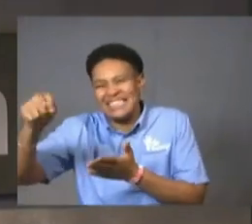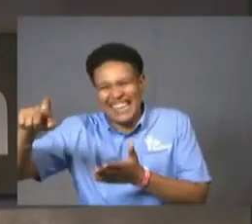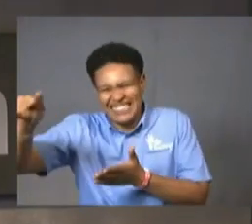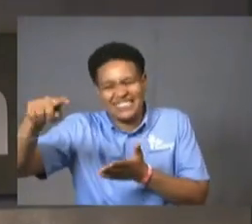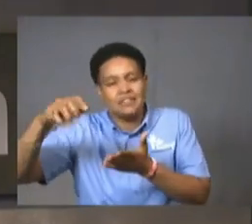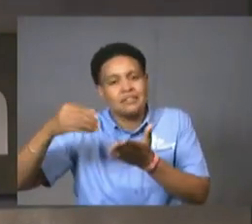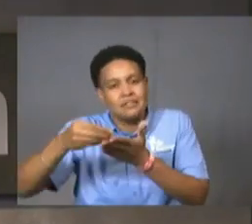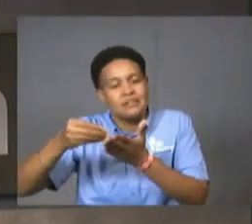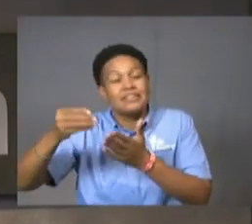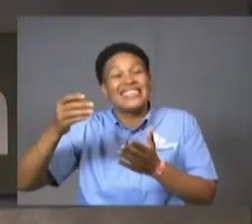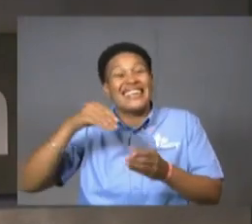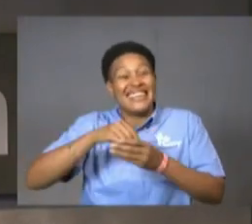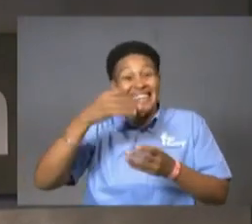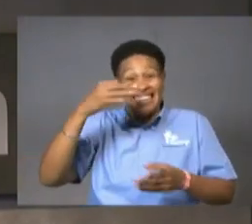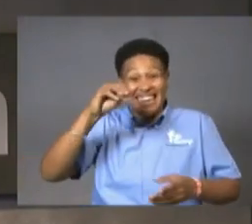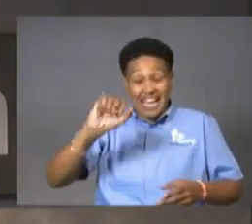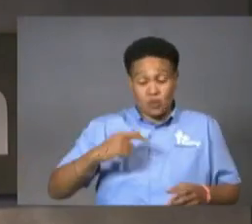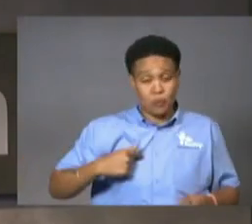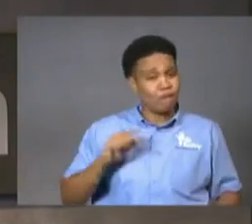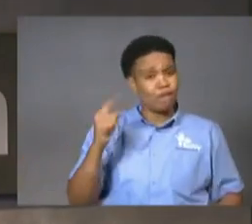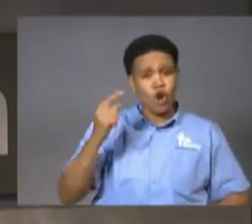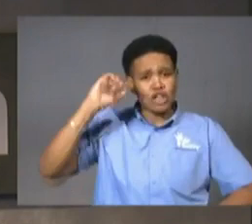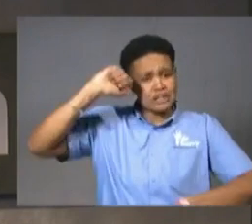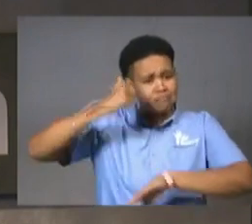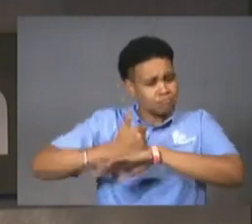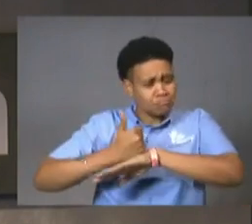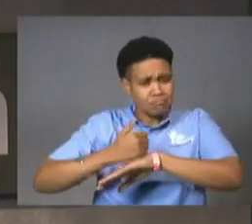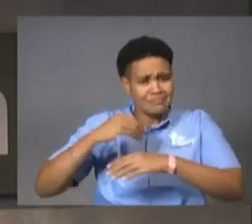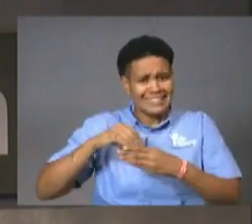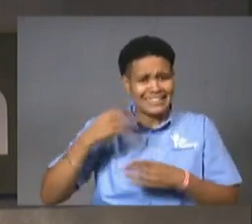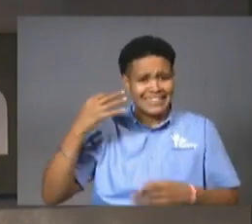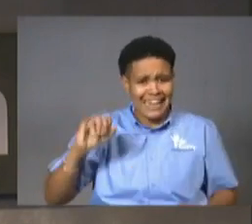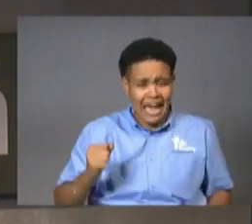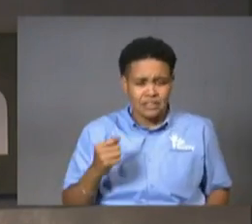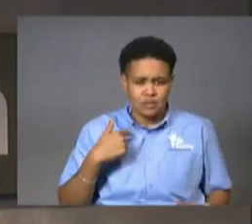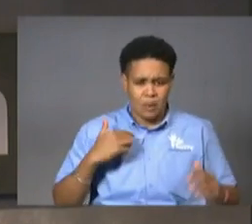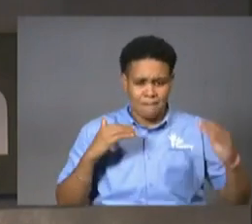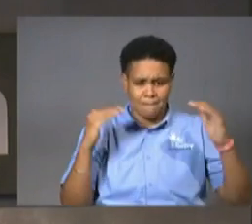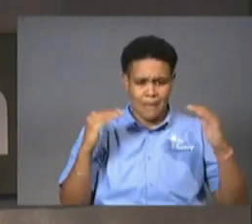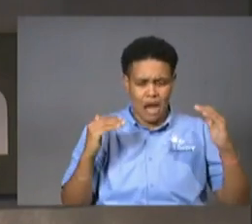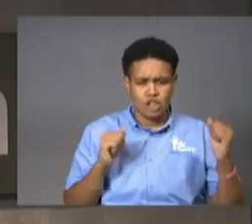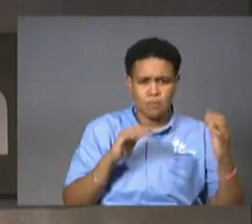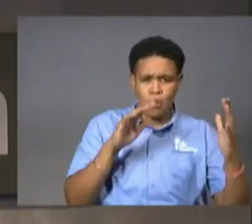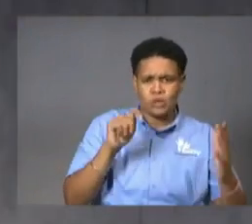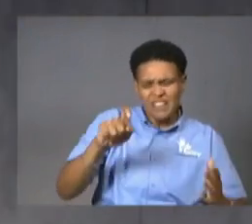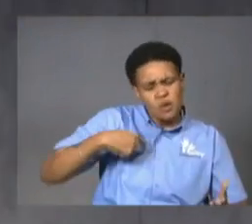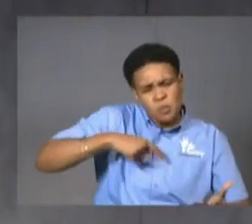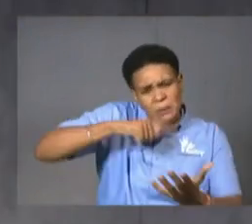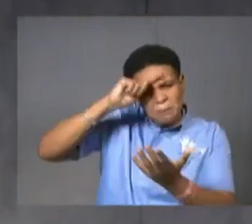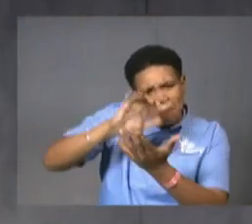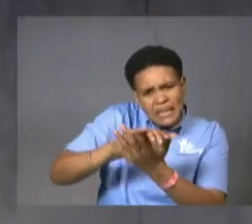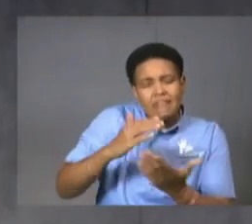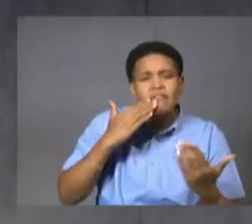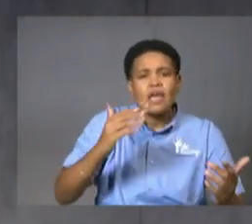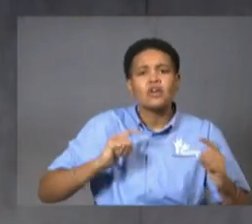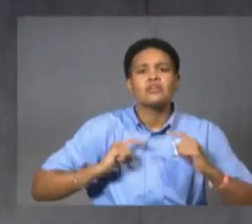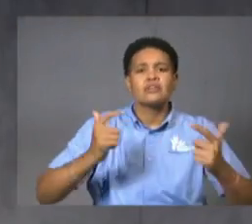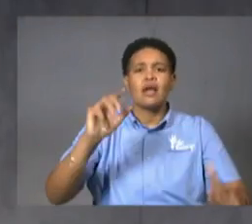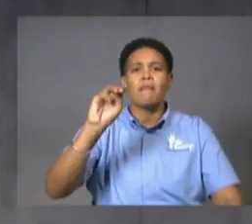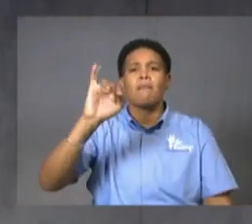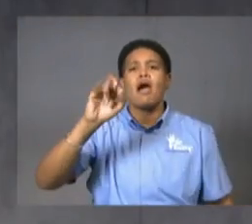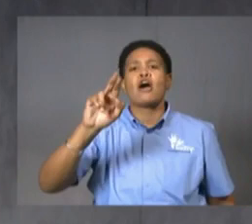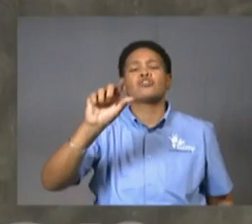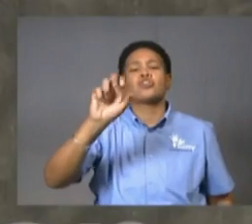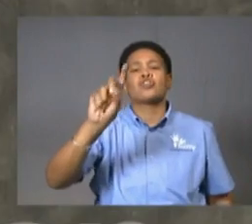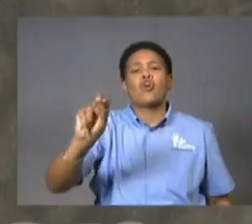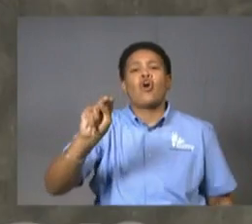first tax reform process. So we believe in a balanced approach to taxation. Thank you very much, Mr. Golding. Now we go to Marjorie Gordon